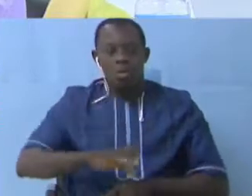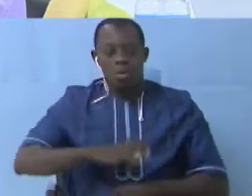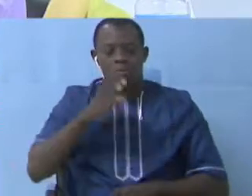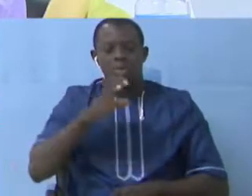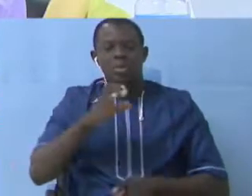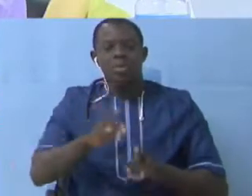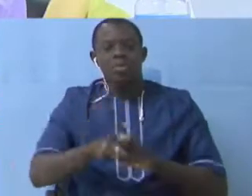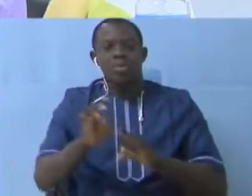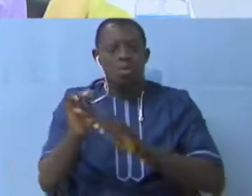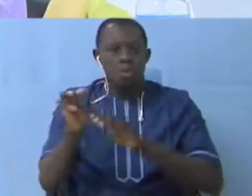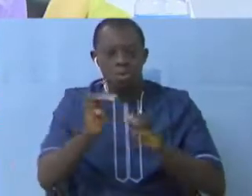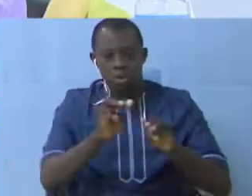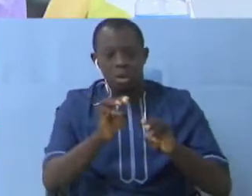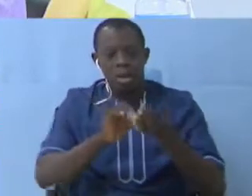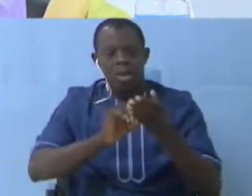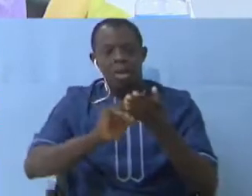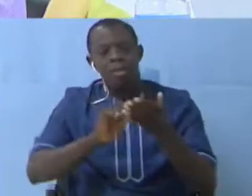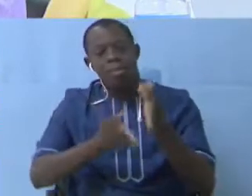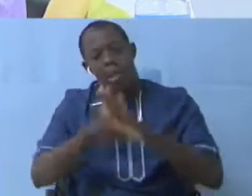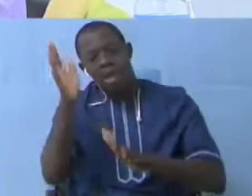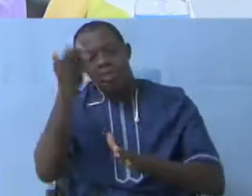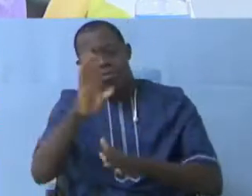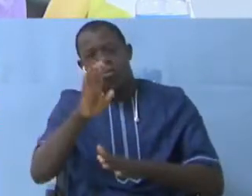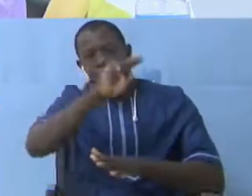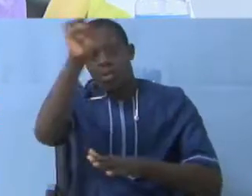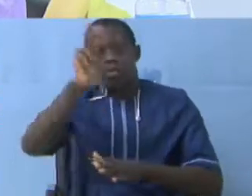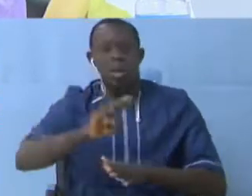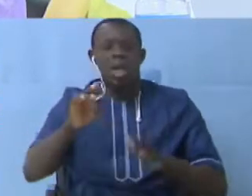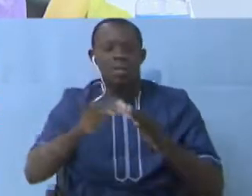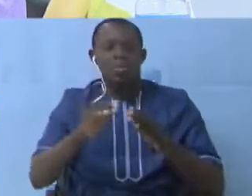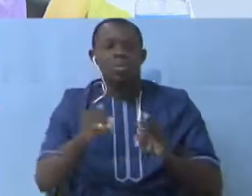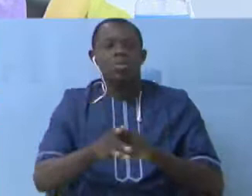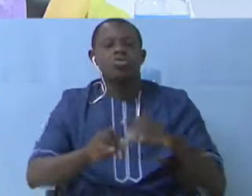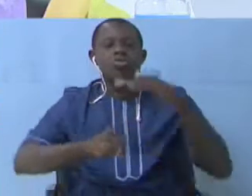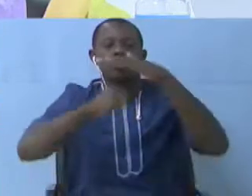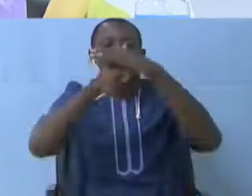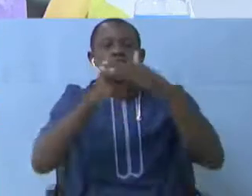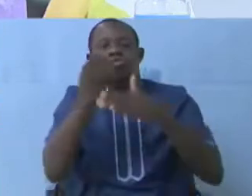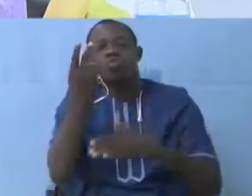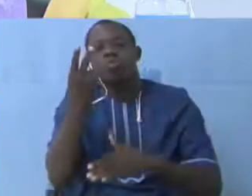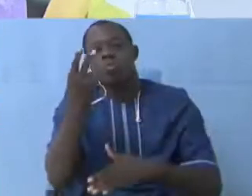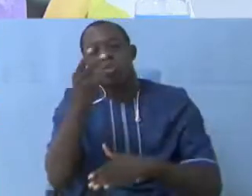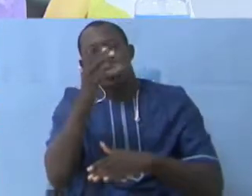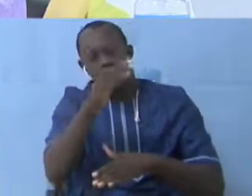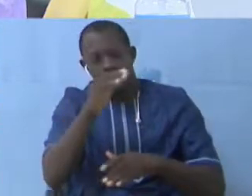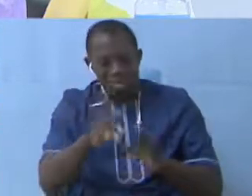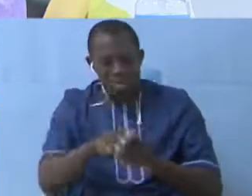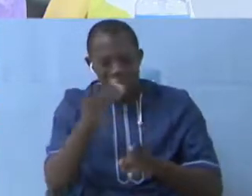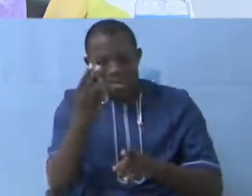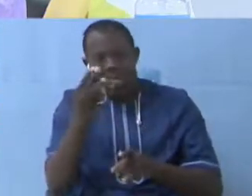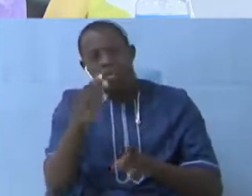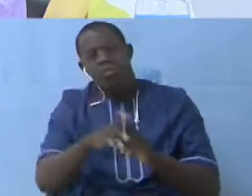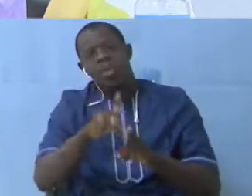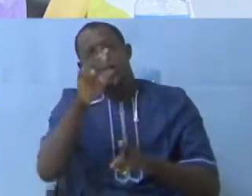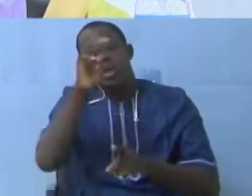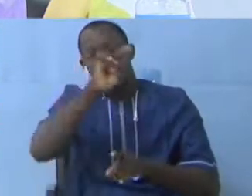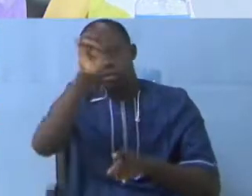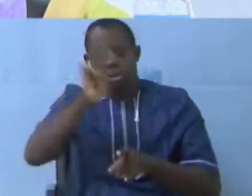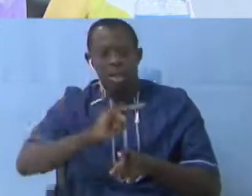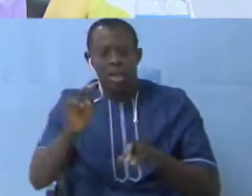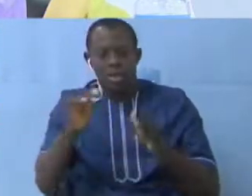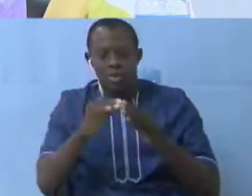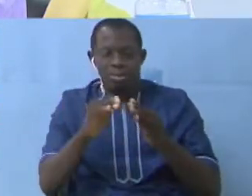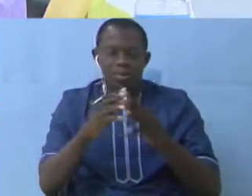is passed at the National Assembly, supported by 2/3 of the members of the National Assembly. Where a no